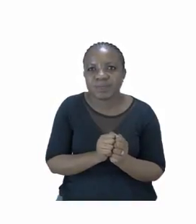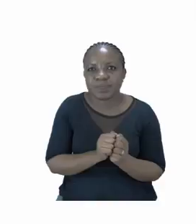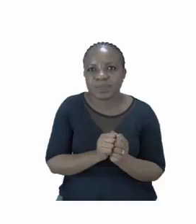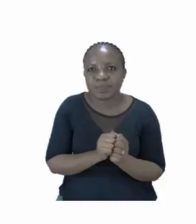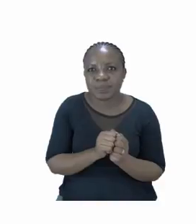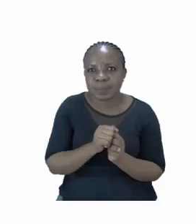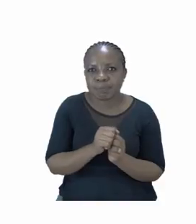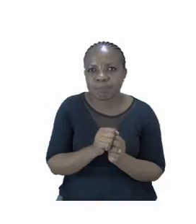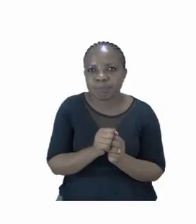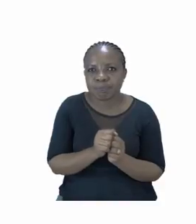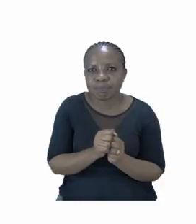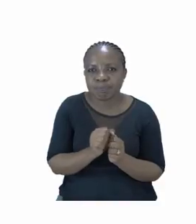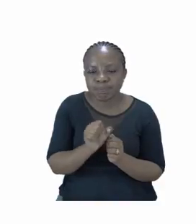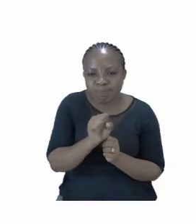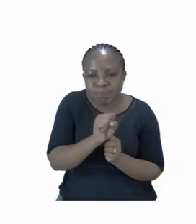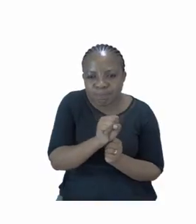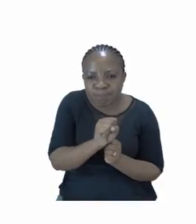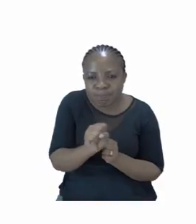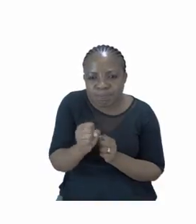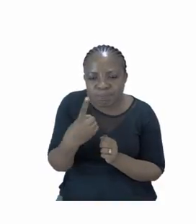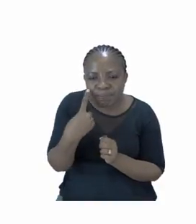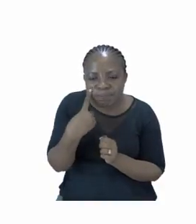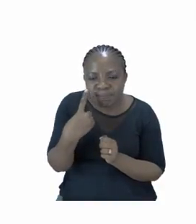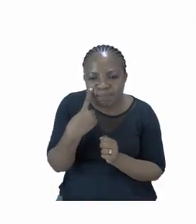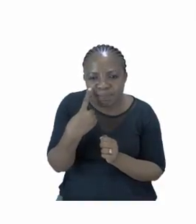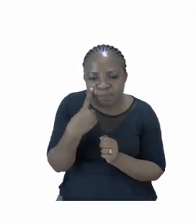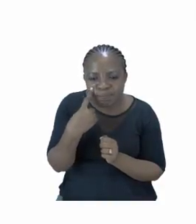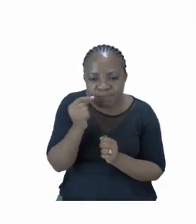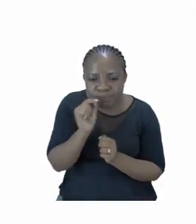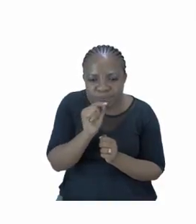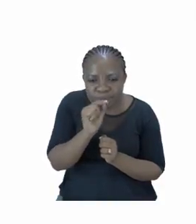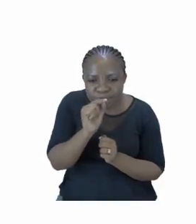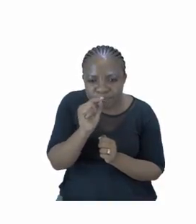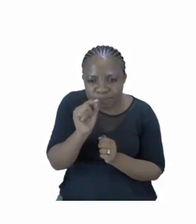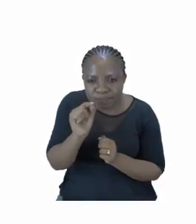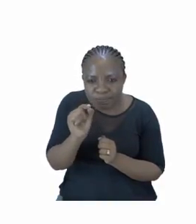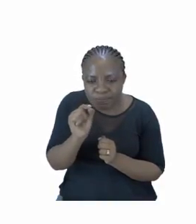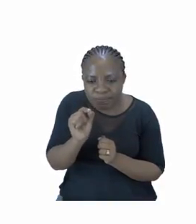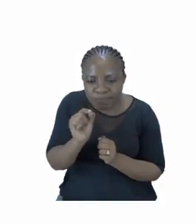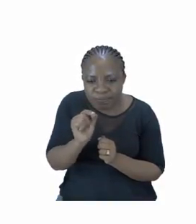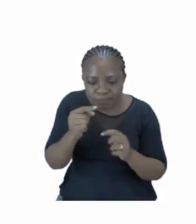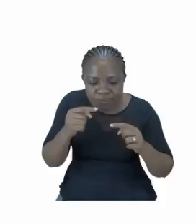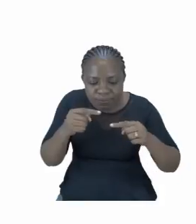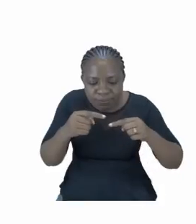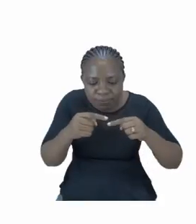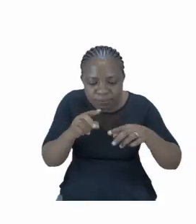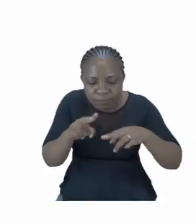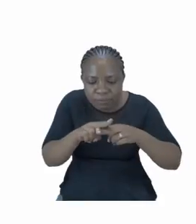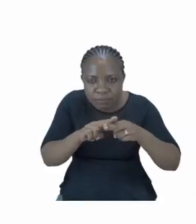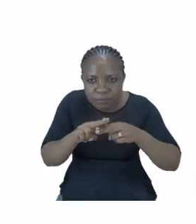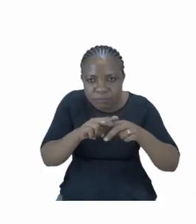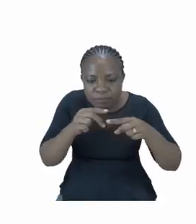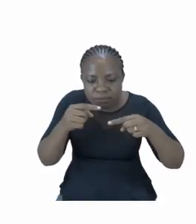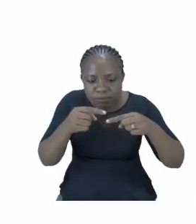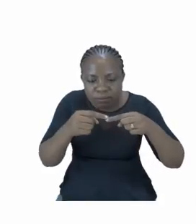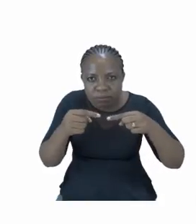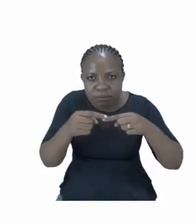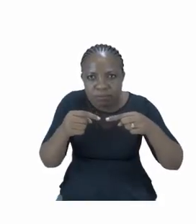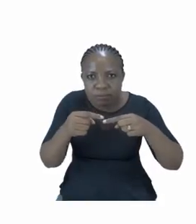it completely. You are just going to trace on the lines for the thing that starts with a